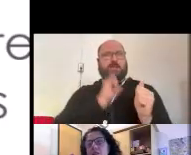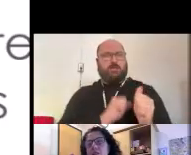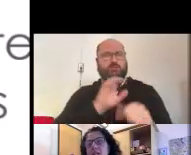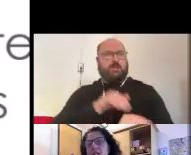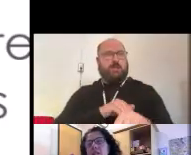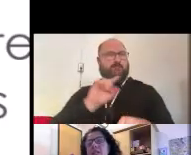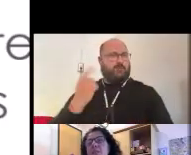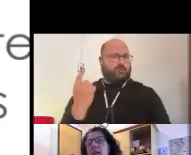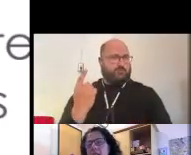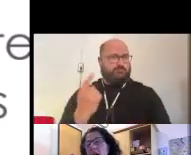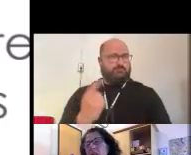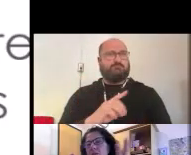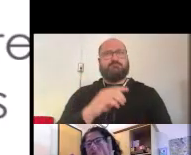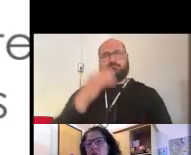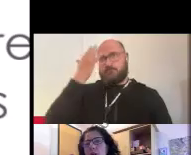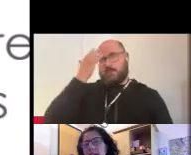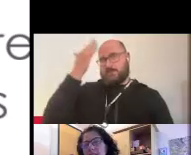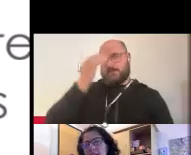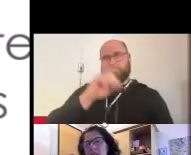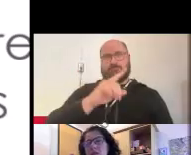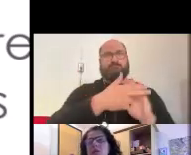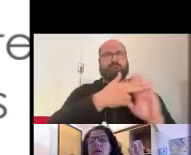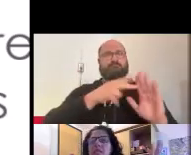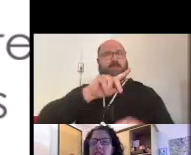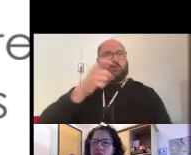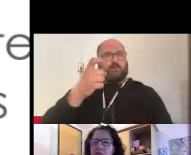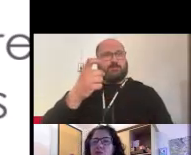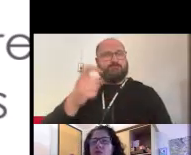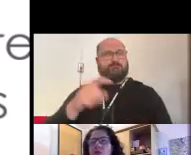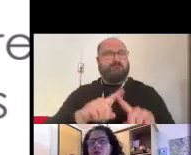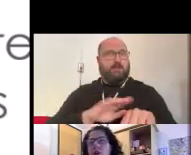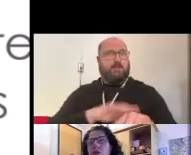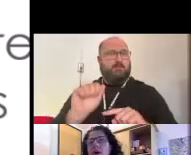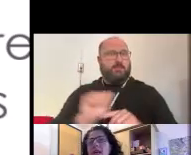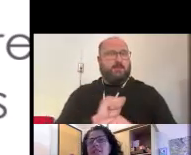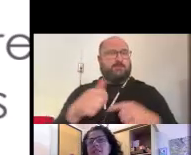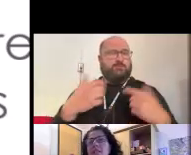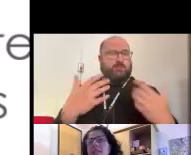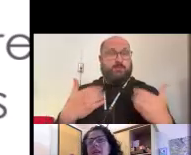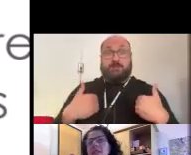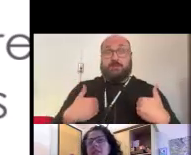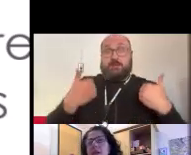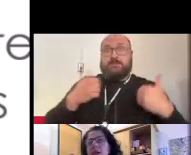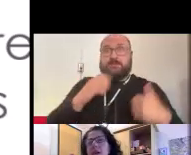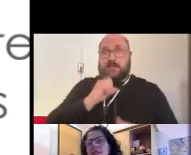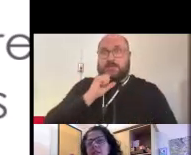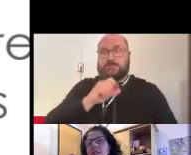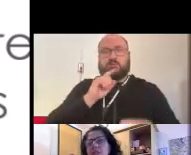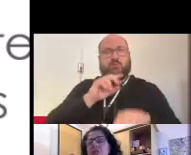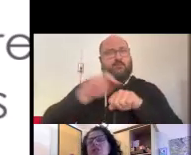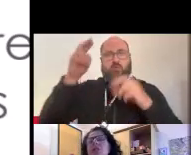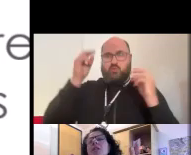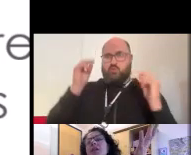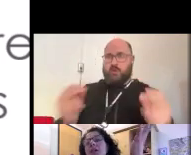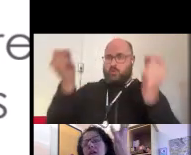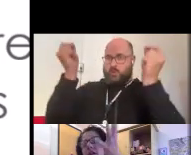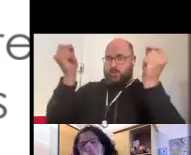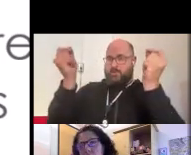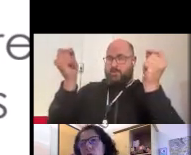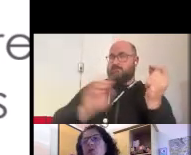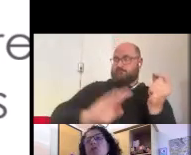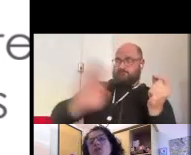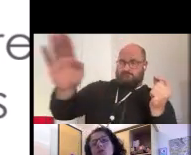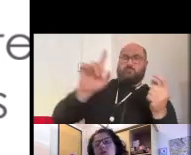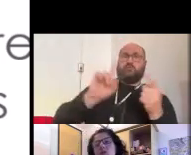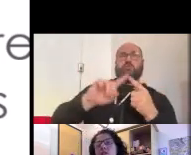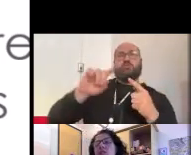autism diagnosis, depending on the referral practice. So youngest age for those referred right away to autism diagnosis, a